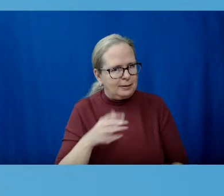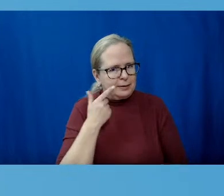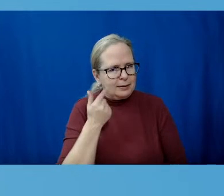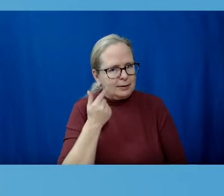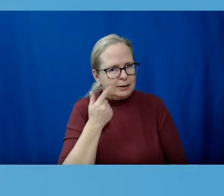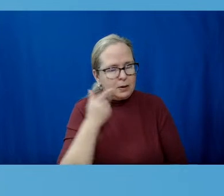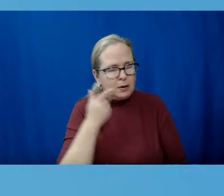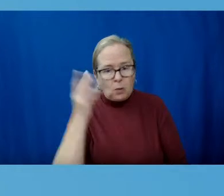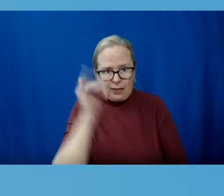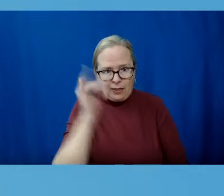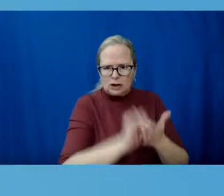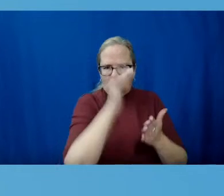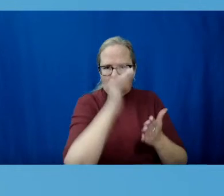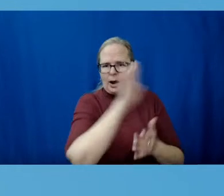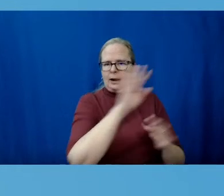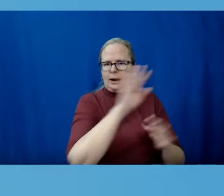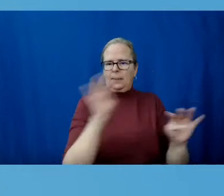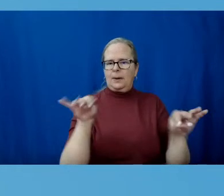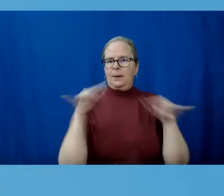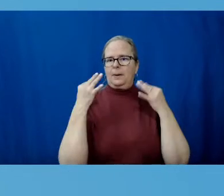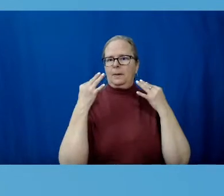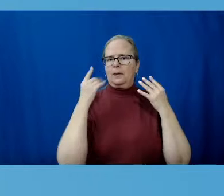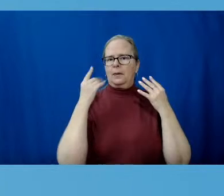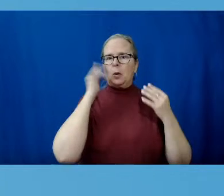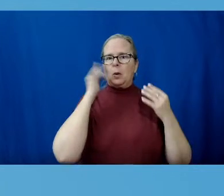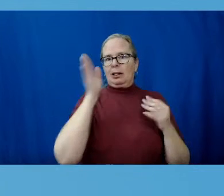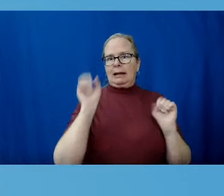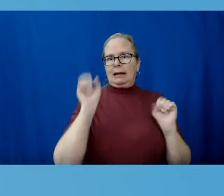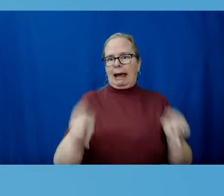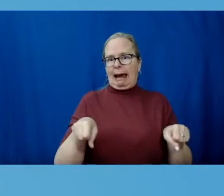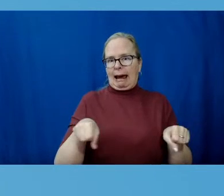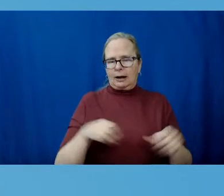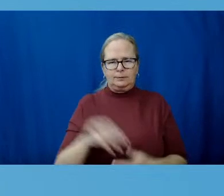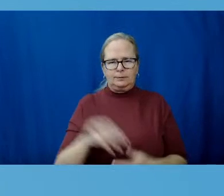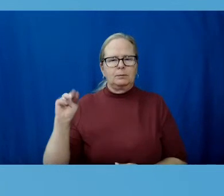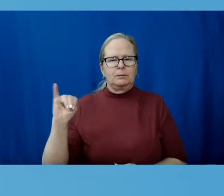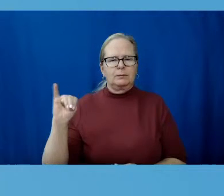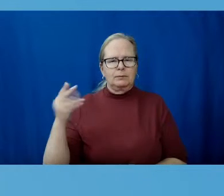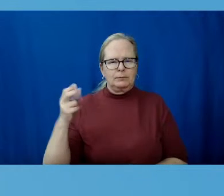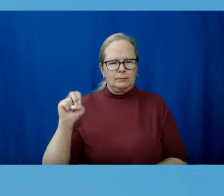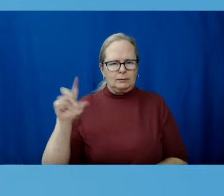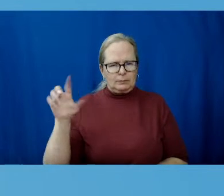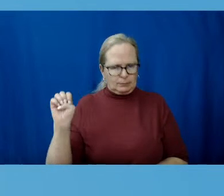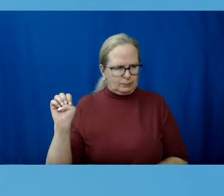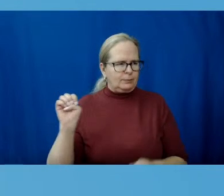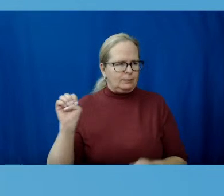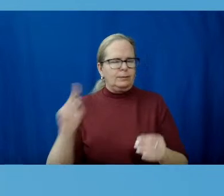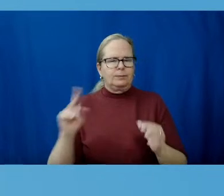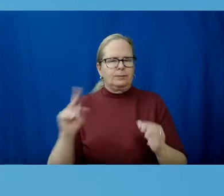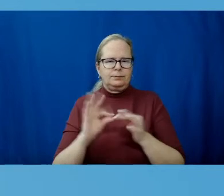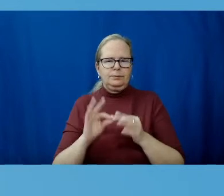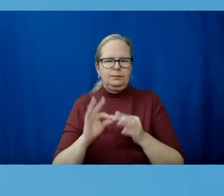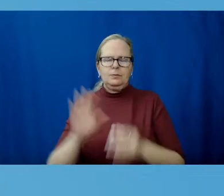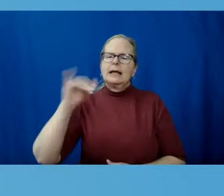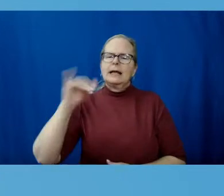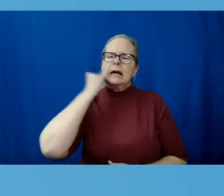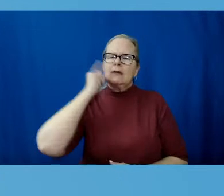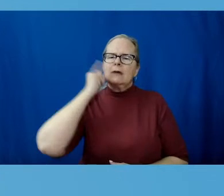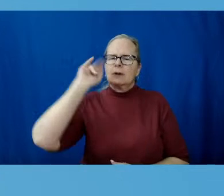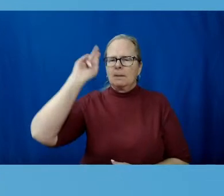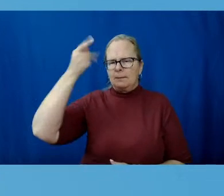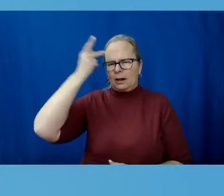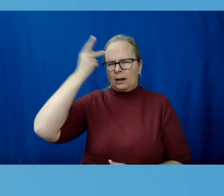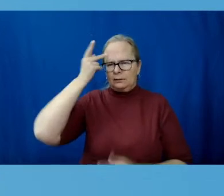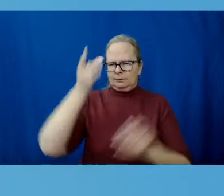provincial quagmire of the legal responsibilities of the office versus the advisory responsibilities of the chief medical officer of